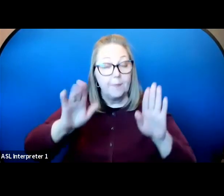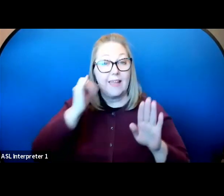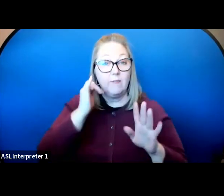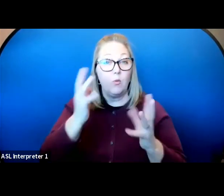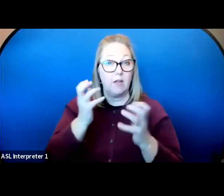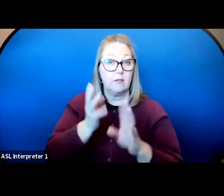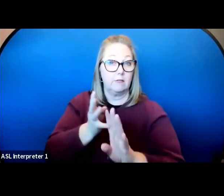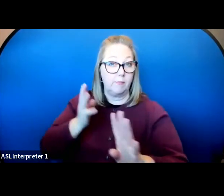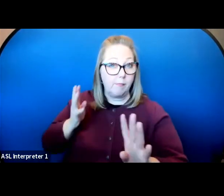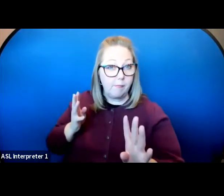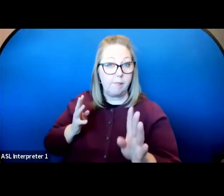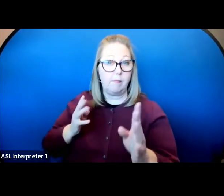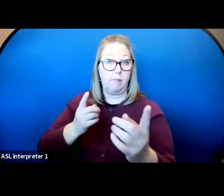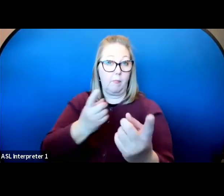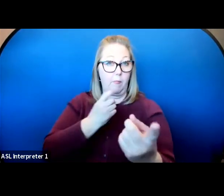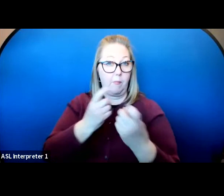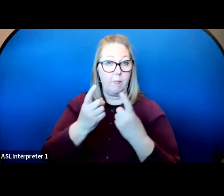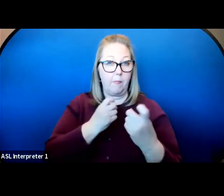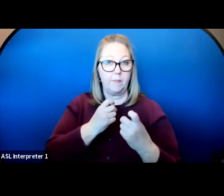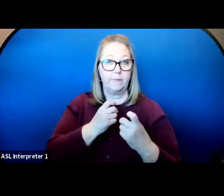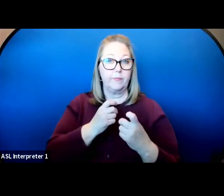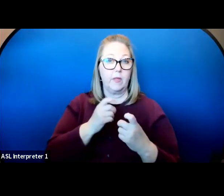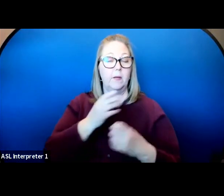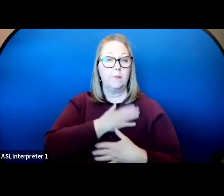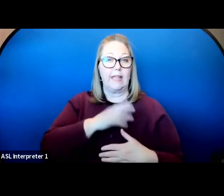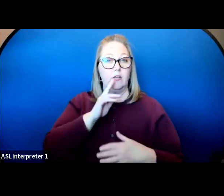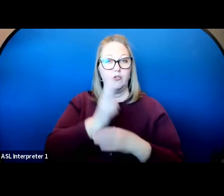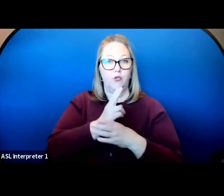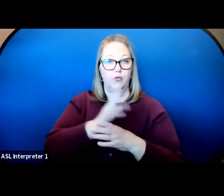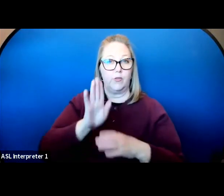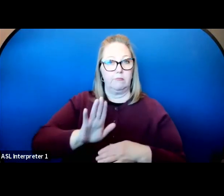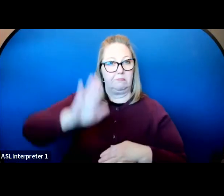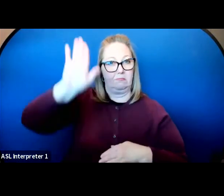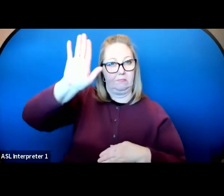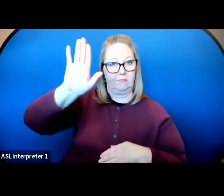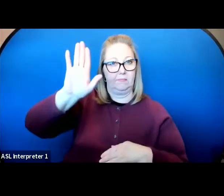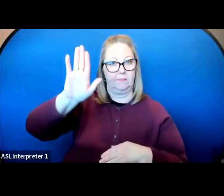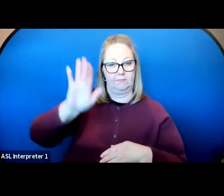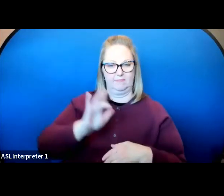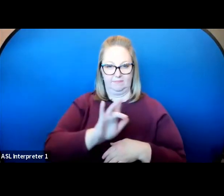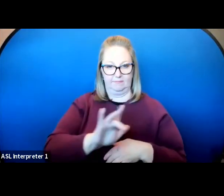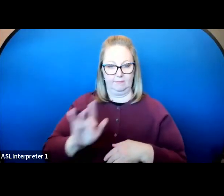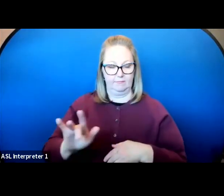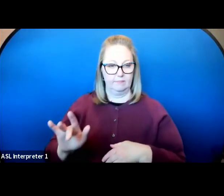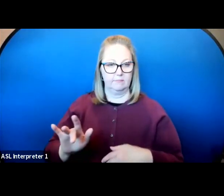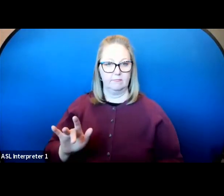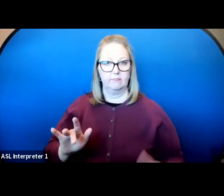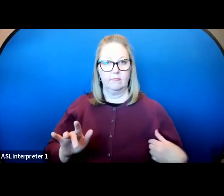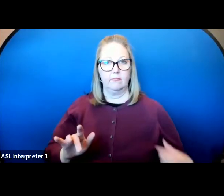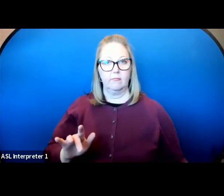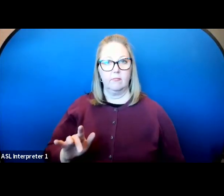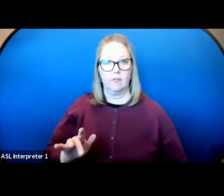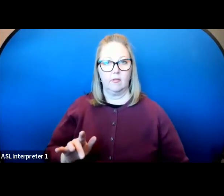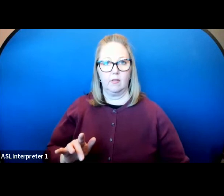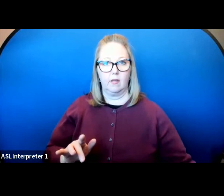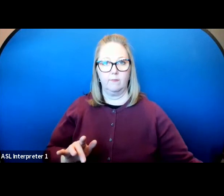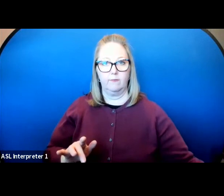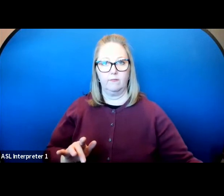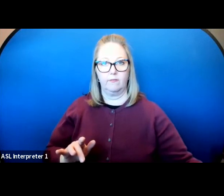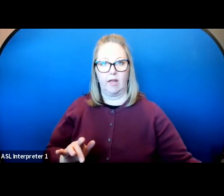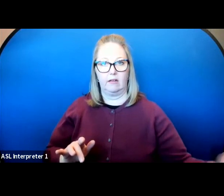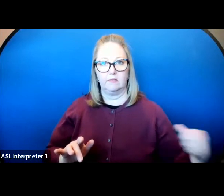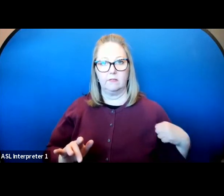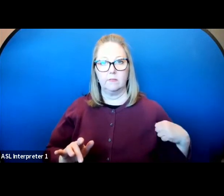line to ask a question, please use the raise hand feature. You can find that under reactions. We'll go to Terry Russell for the first question,